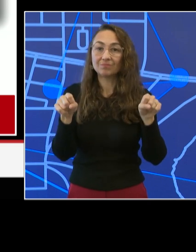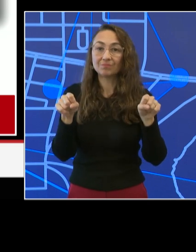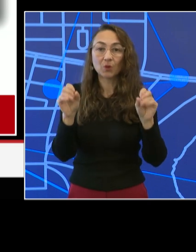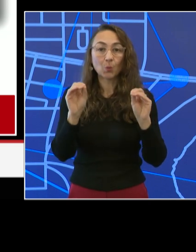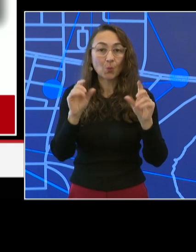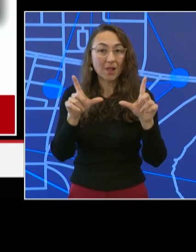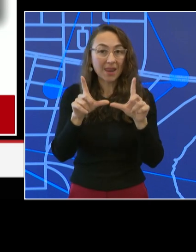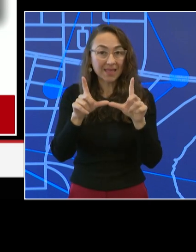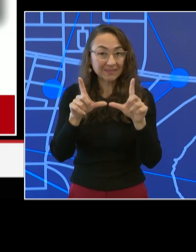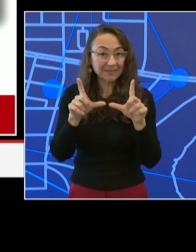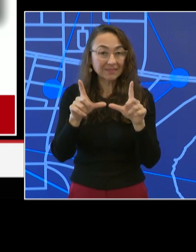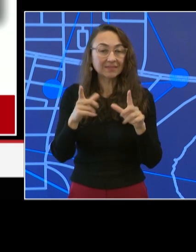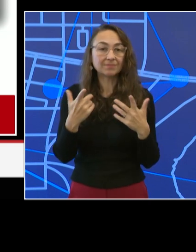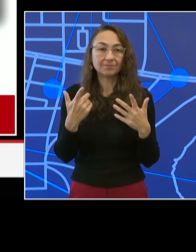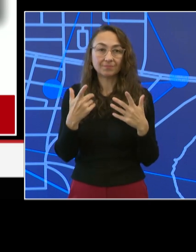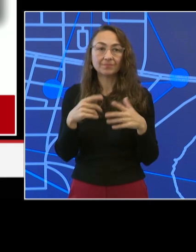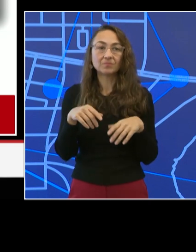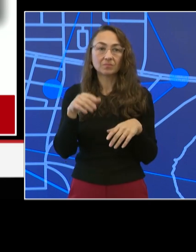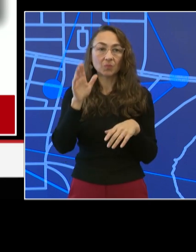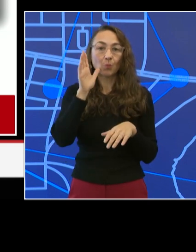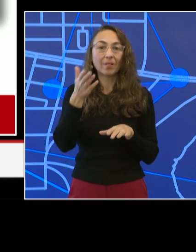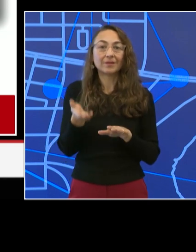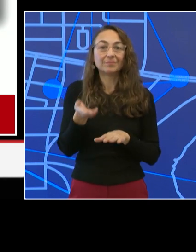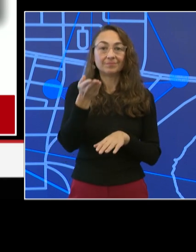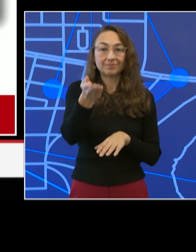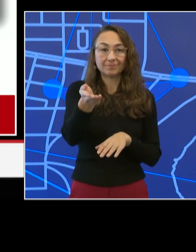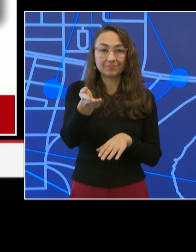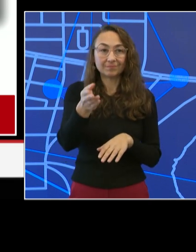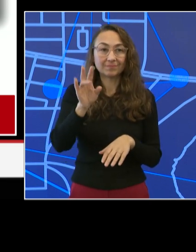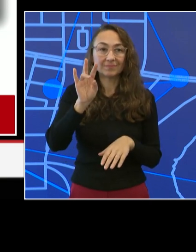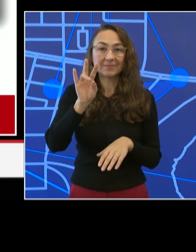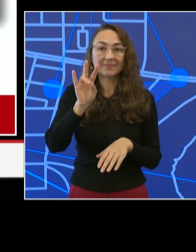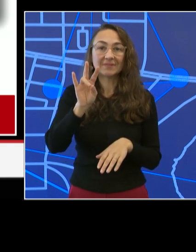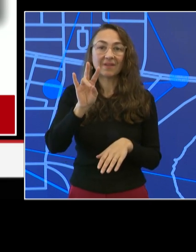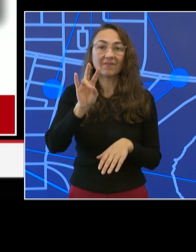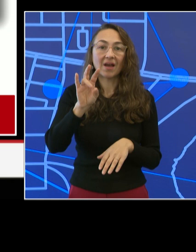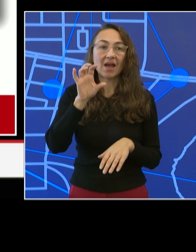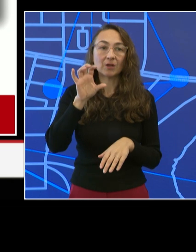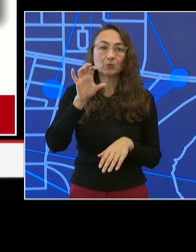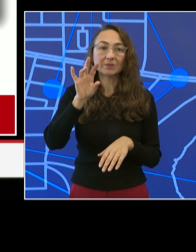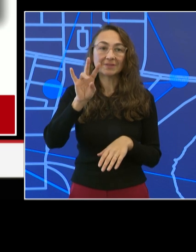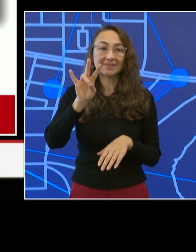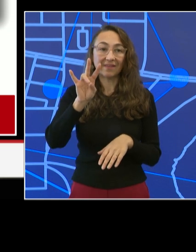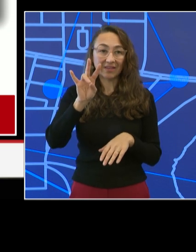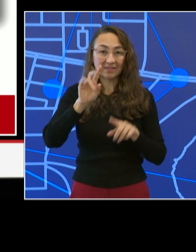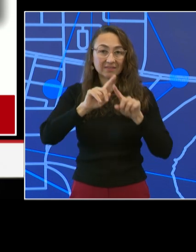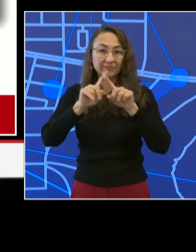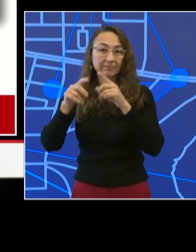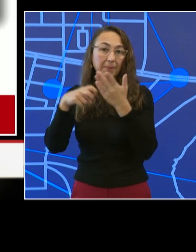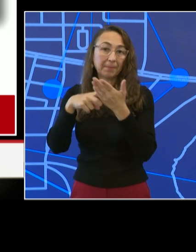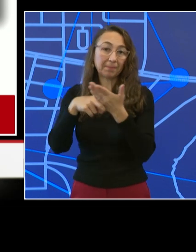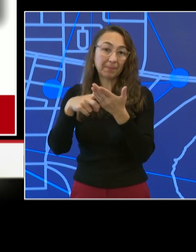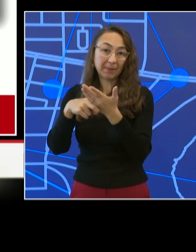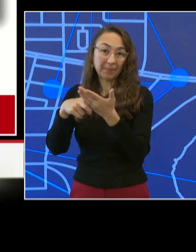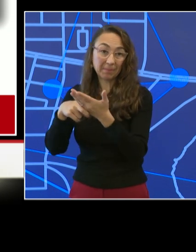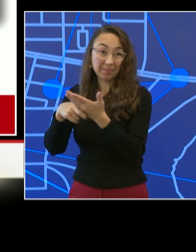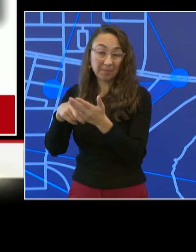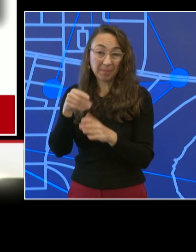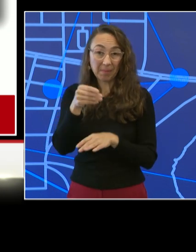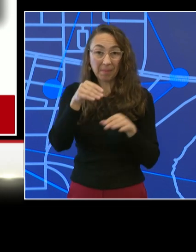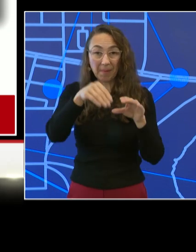enforcement will continue as we keep working to ensure that mopeds operating in the District of Columbia are registered and driven